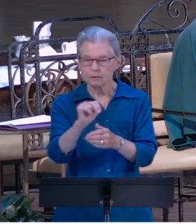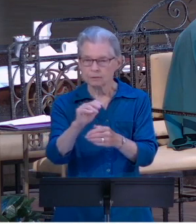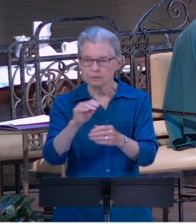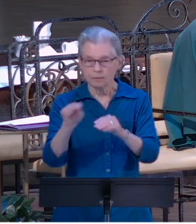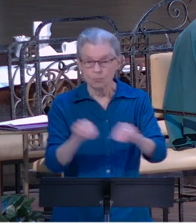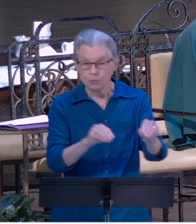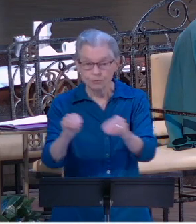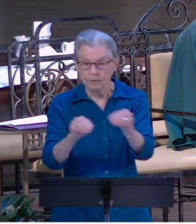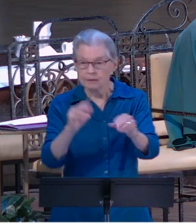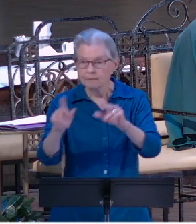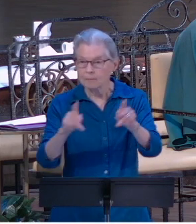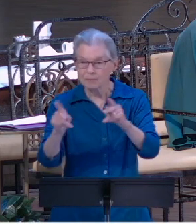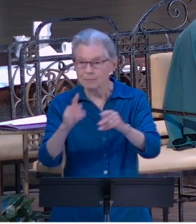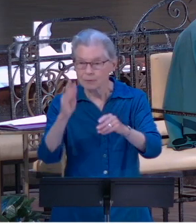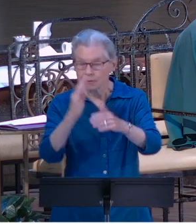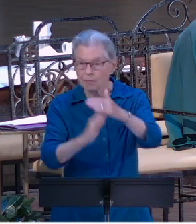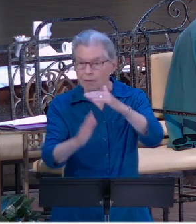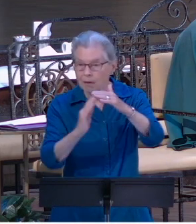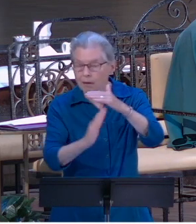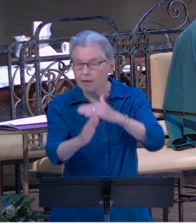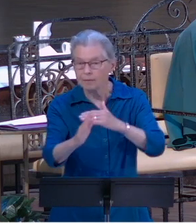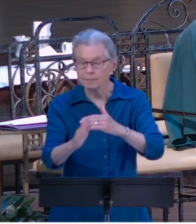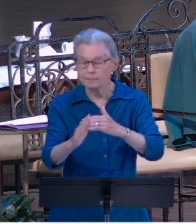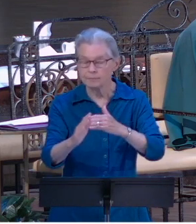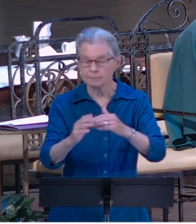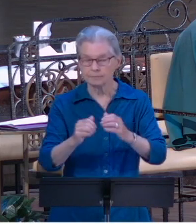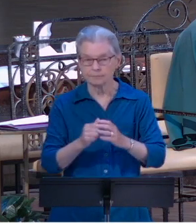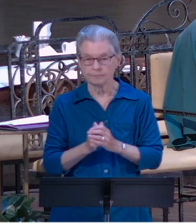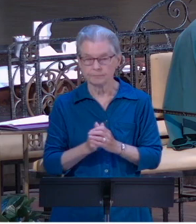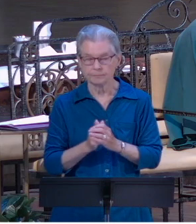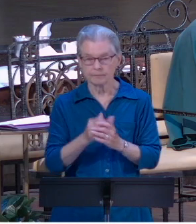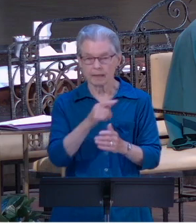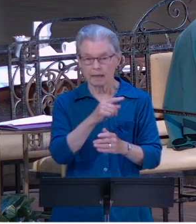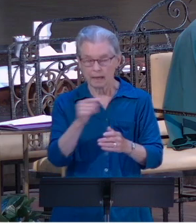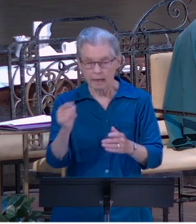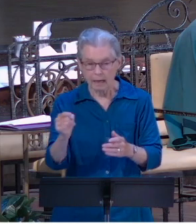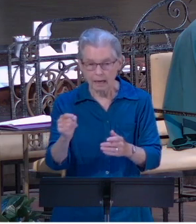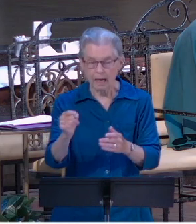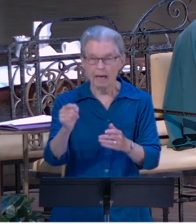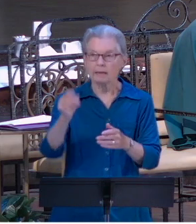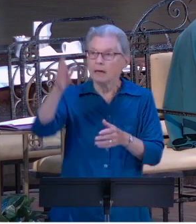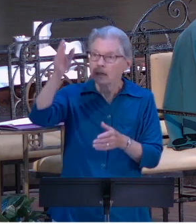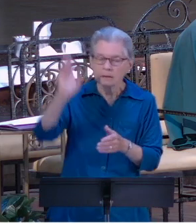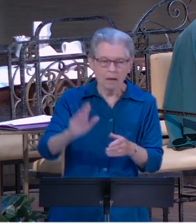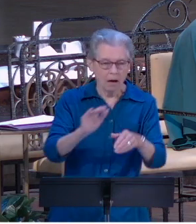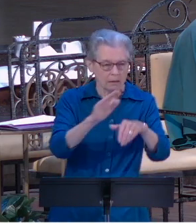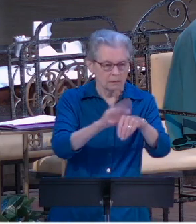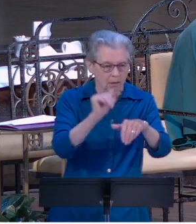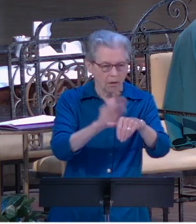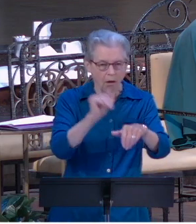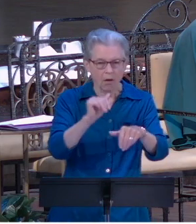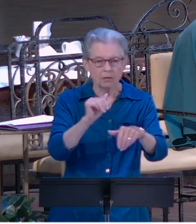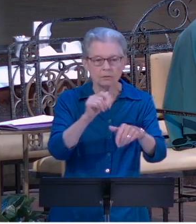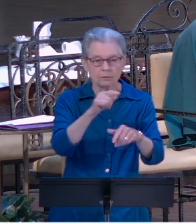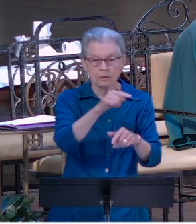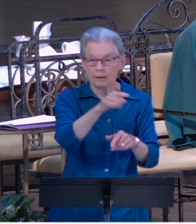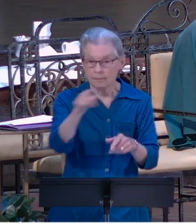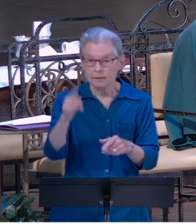holistic accompaniment of migrants, and work on policy advocacy.